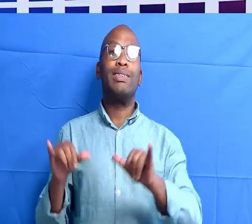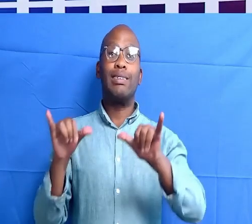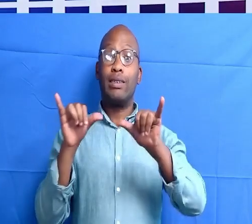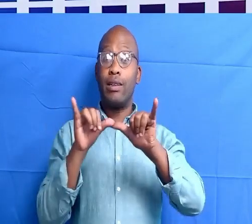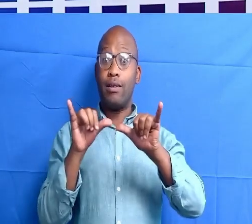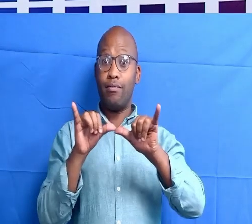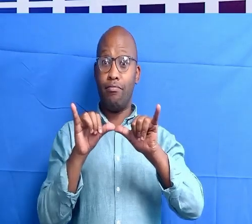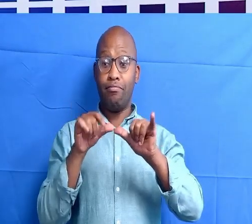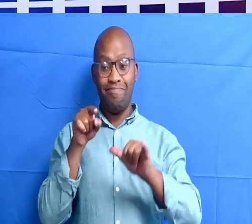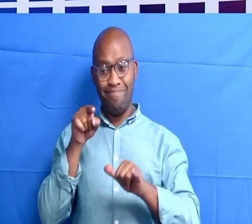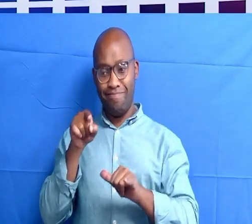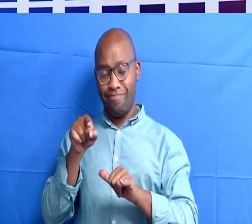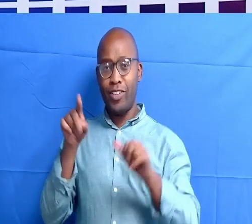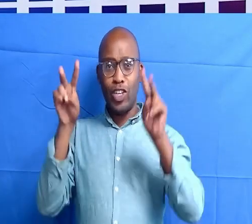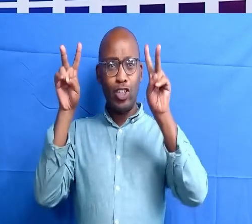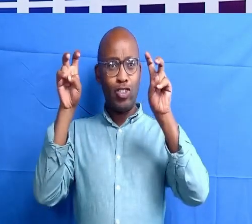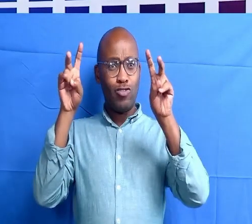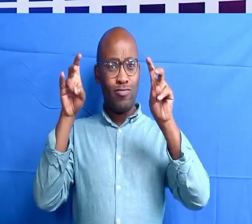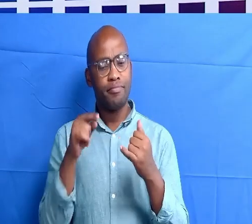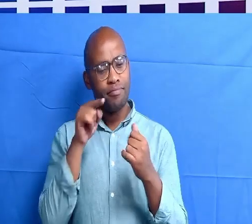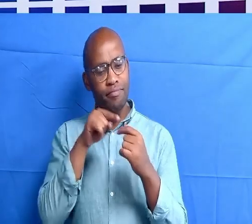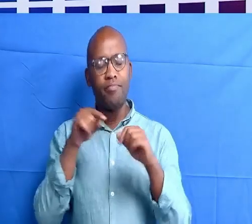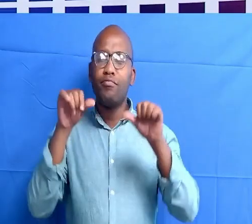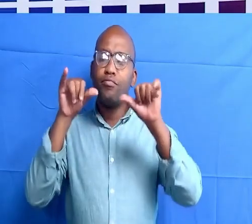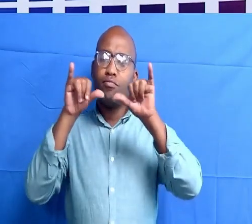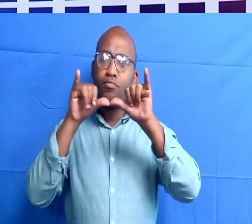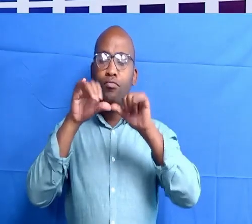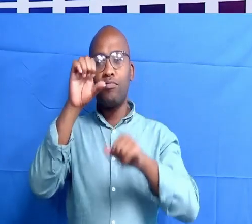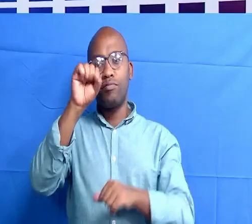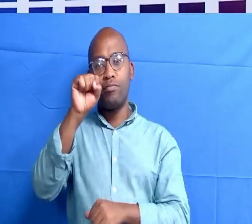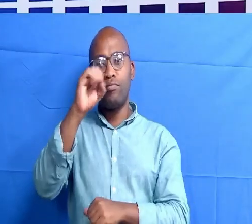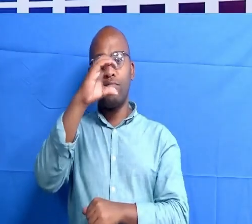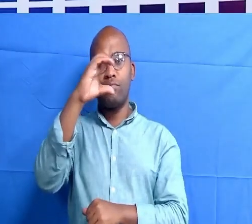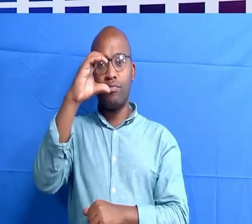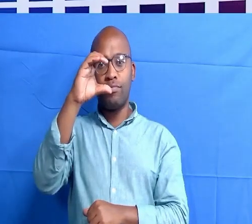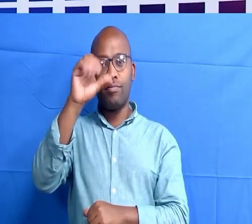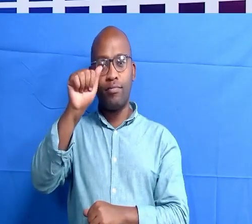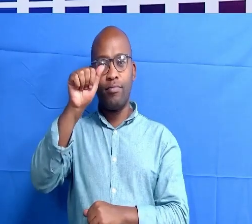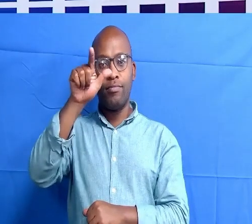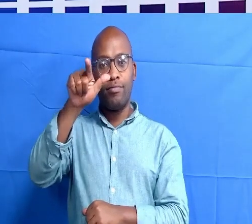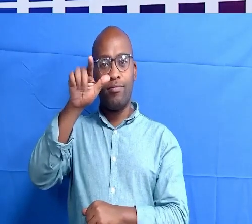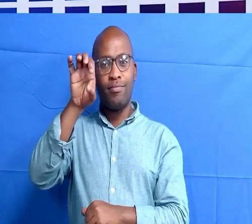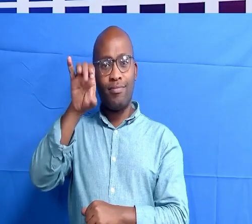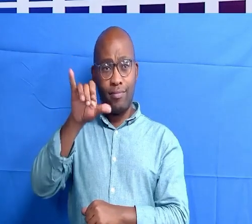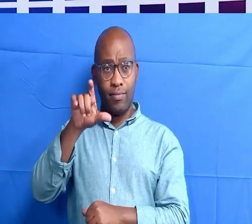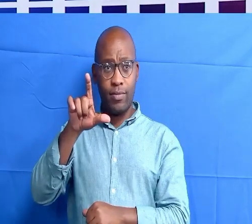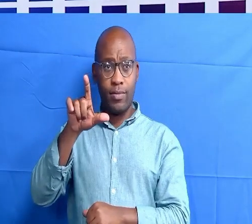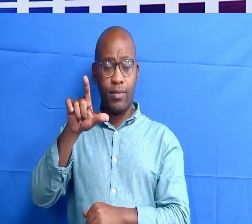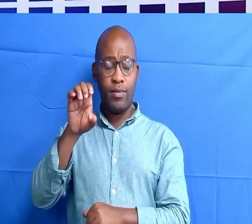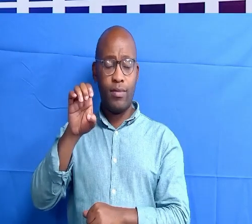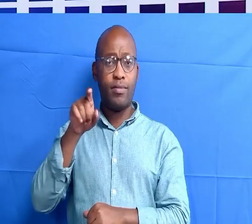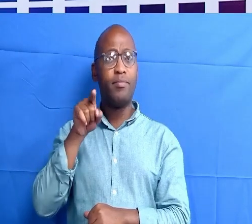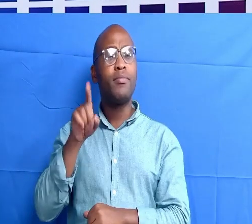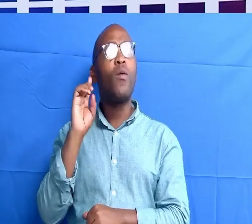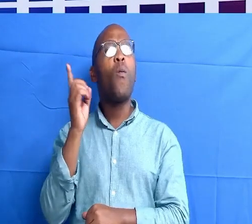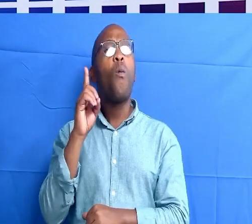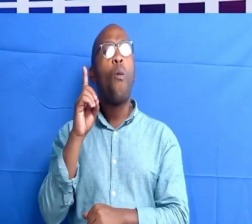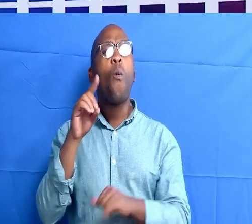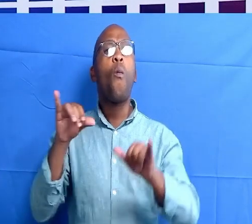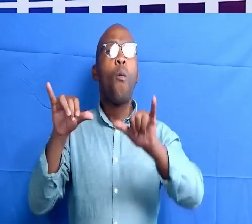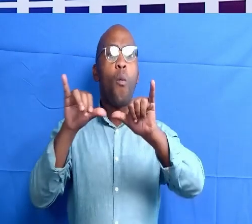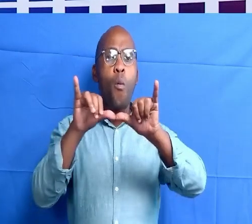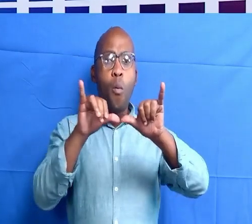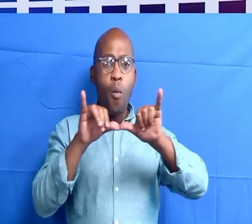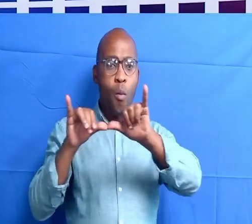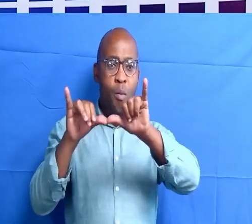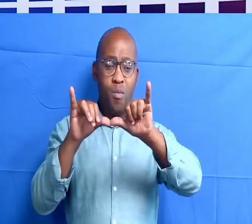your full understanding. Before we starting our topic in this report, we also